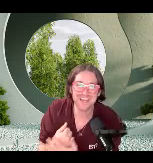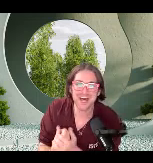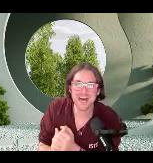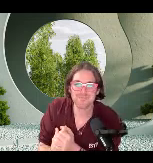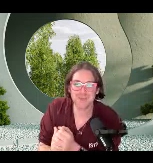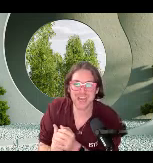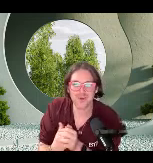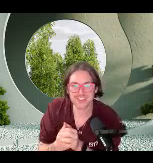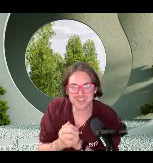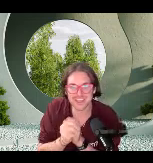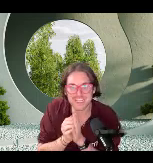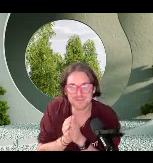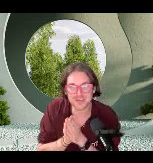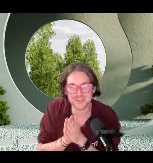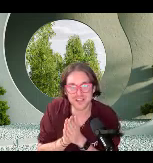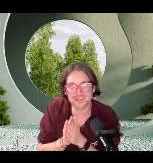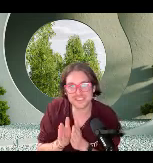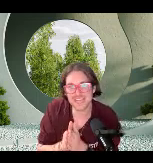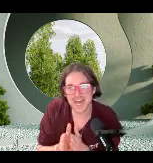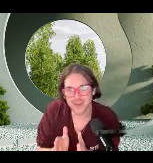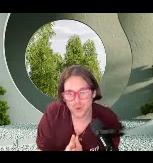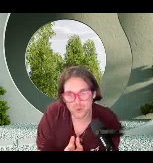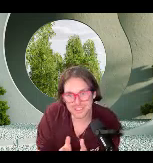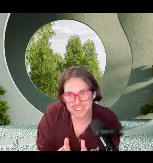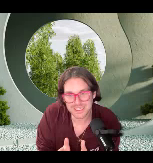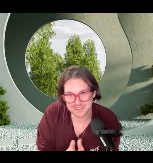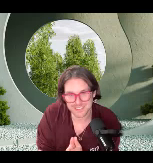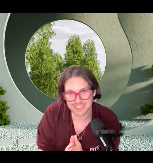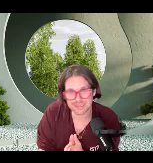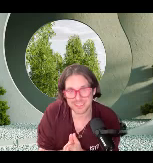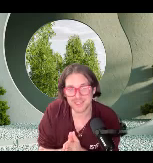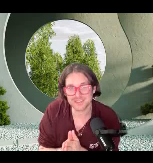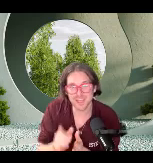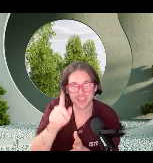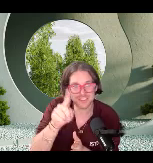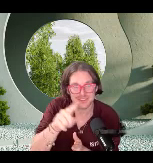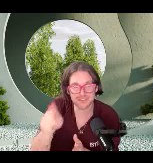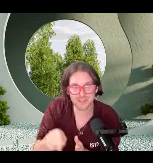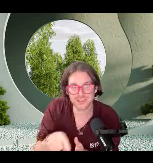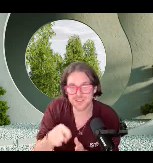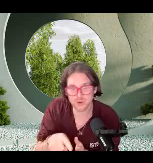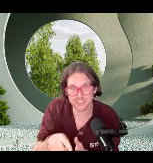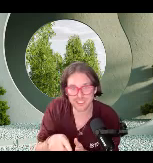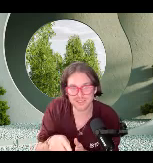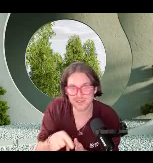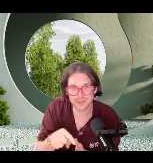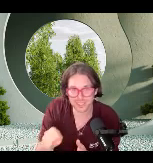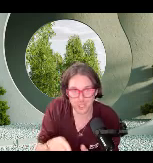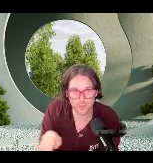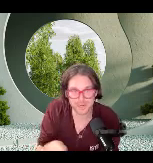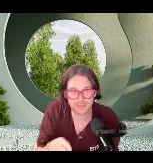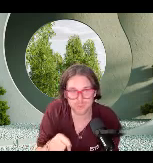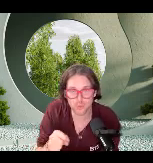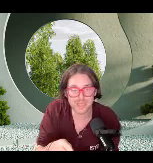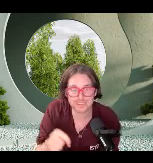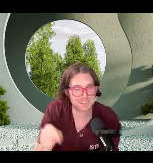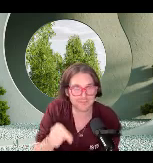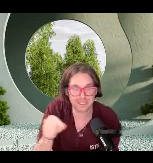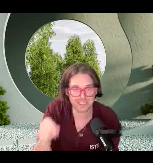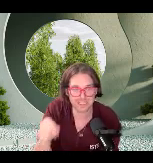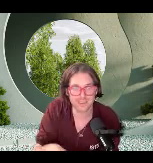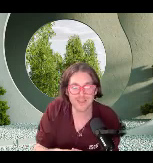happens anymore. And I want you to think about yourself as not holding this key, because as you see in front of you, those four keys, they're only going to open